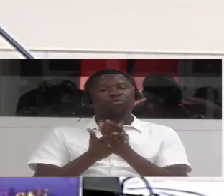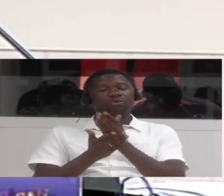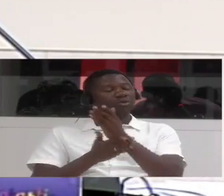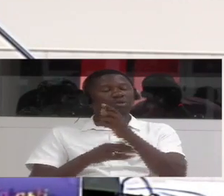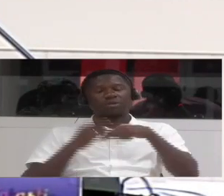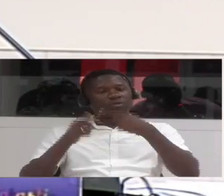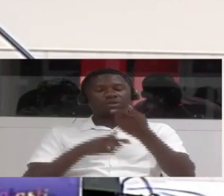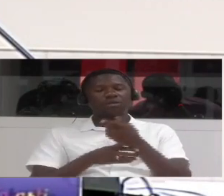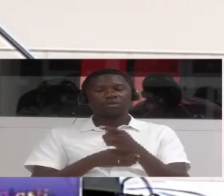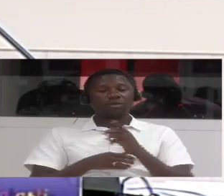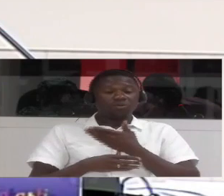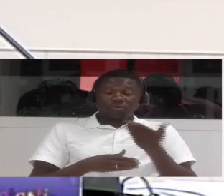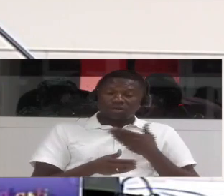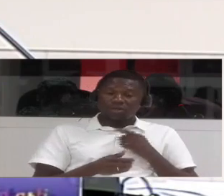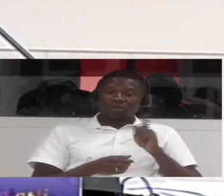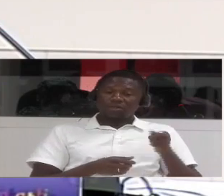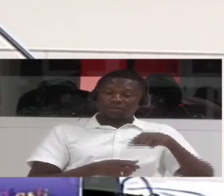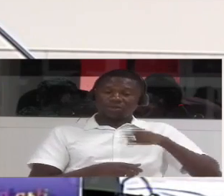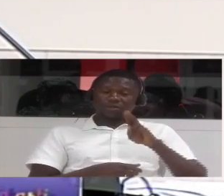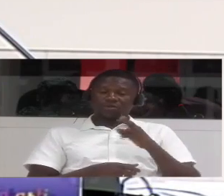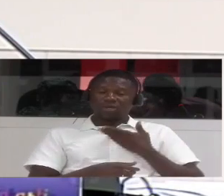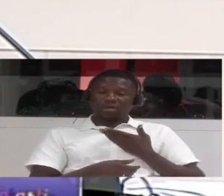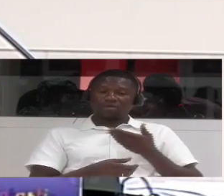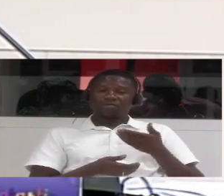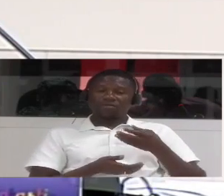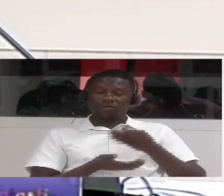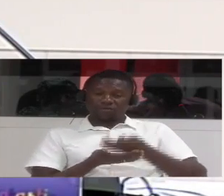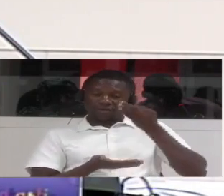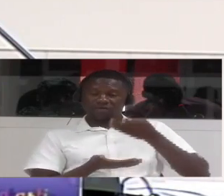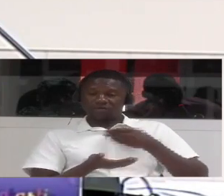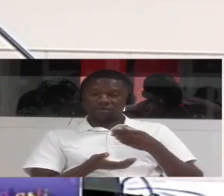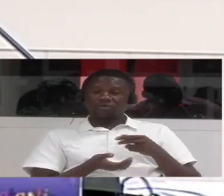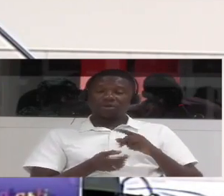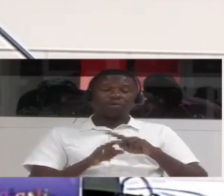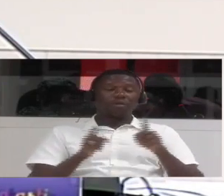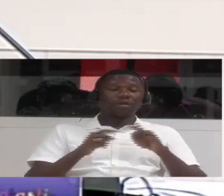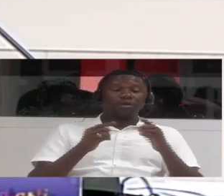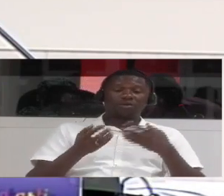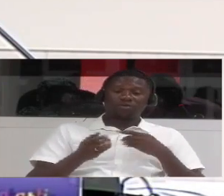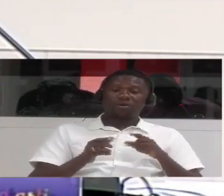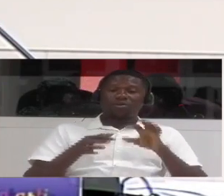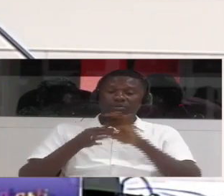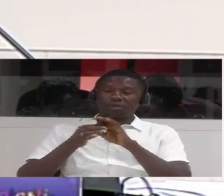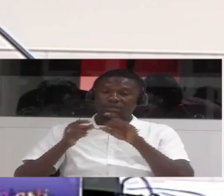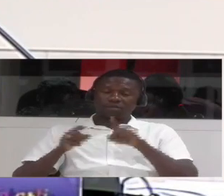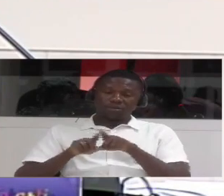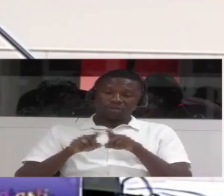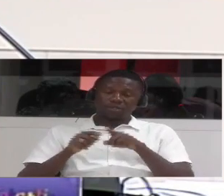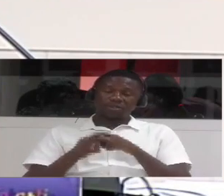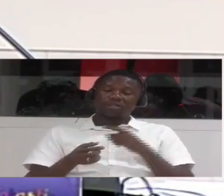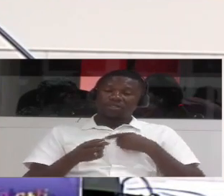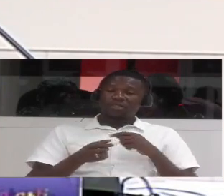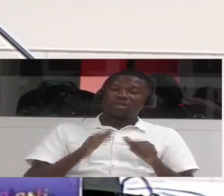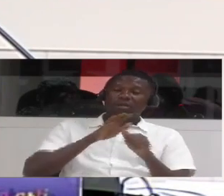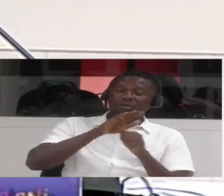GPU very much gets funding from a lot of our partners. These are embassies, these